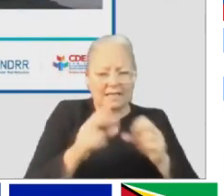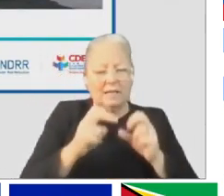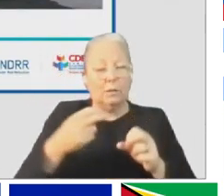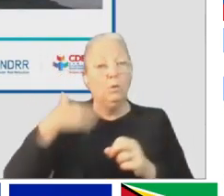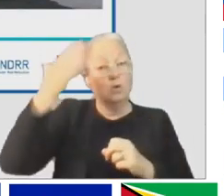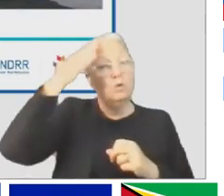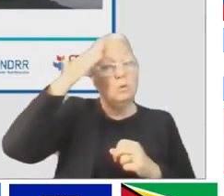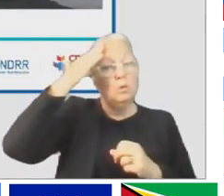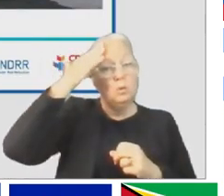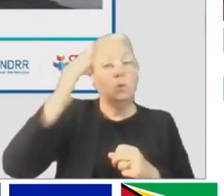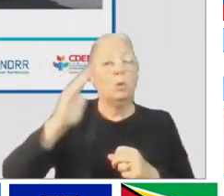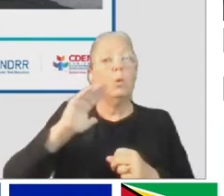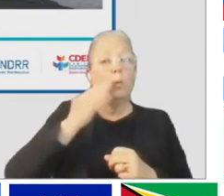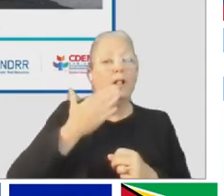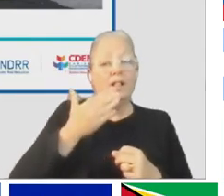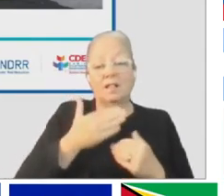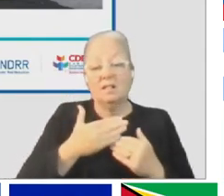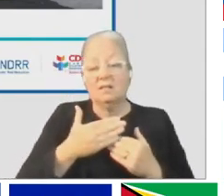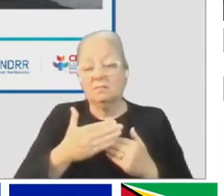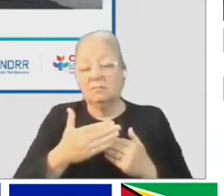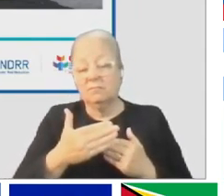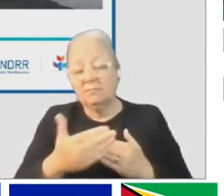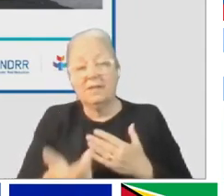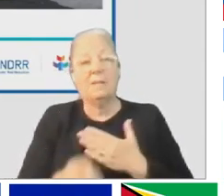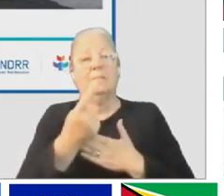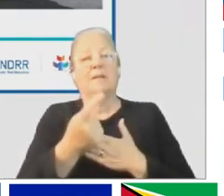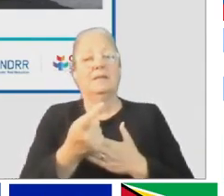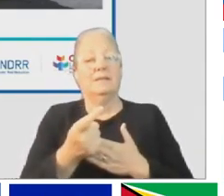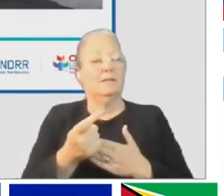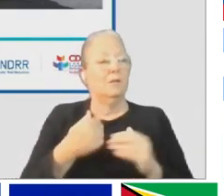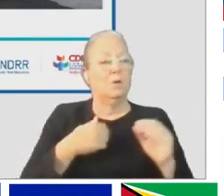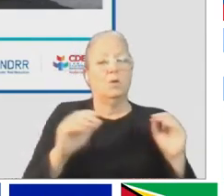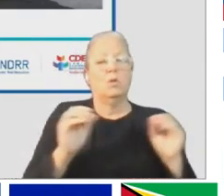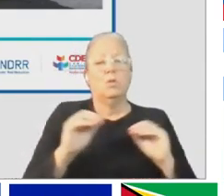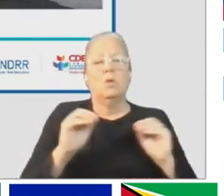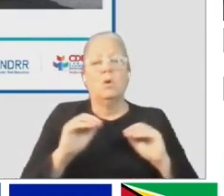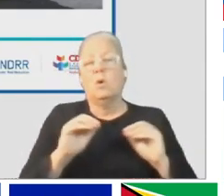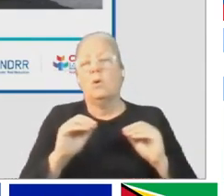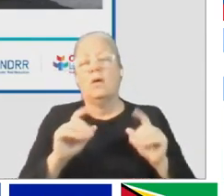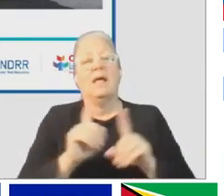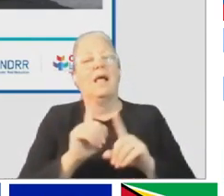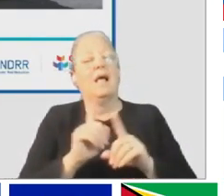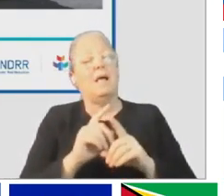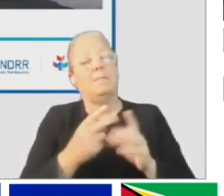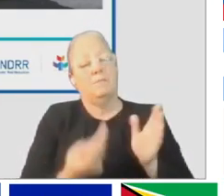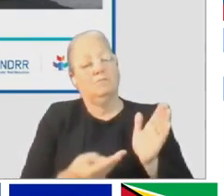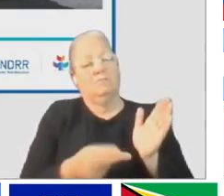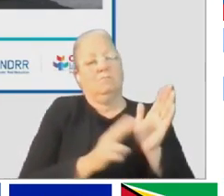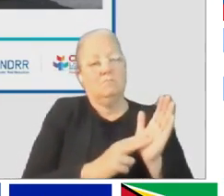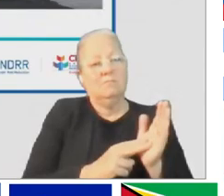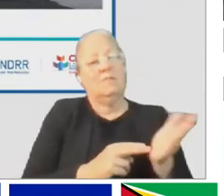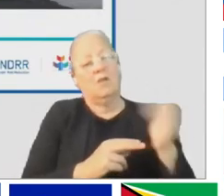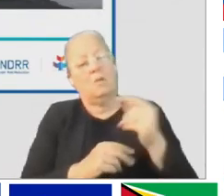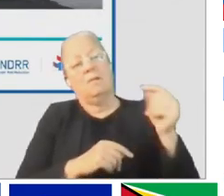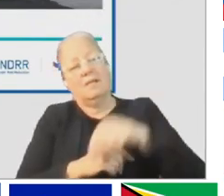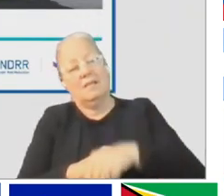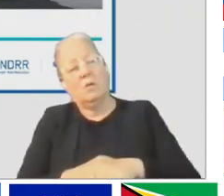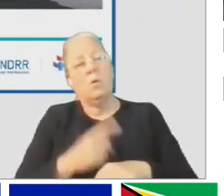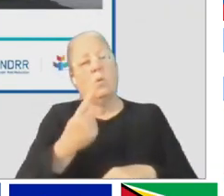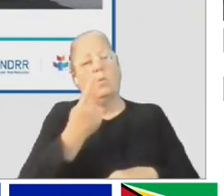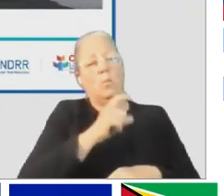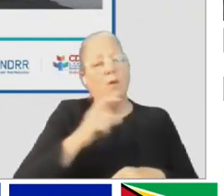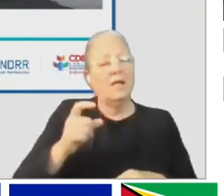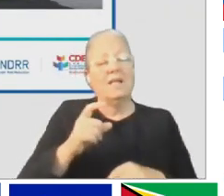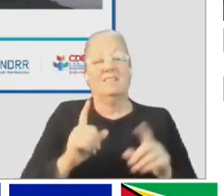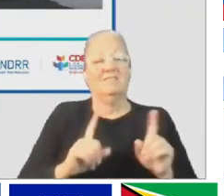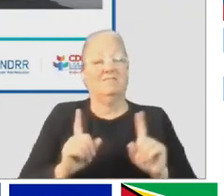bang at some point, because we didn't have a contract with the volcano to say, hey, come tomorrow, or come next week, or come next year. It came when it was supposed